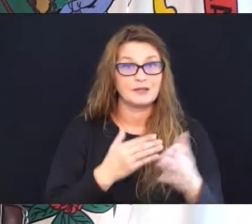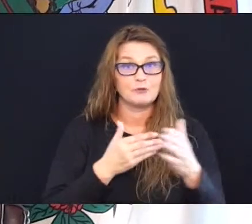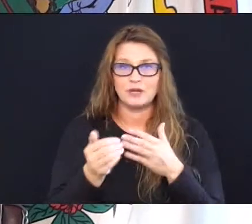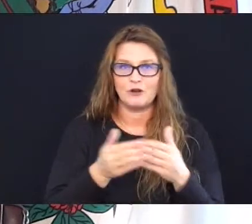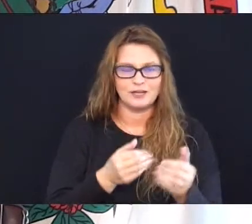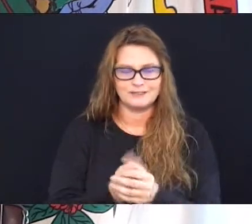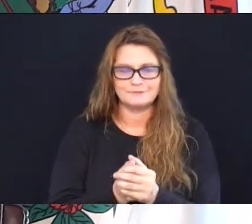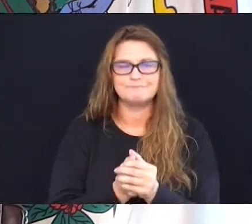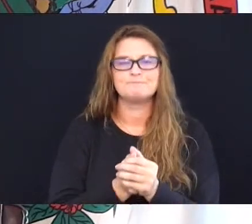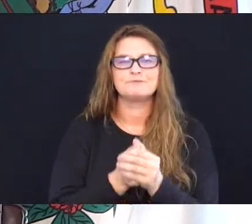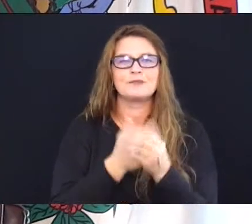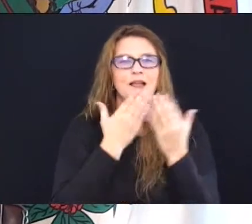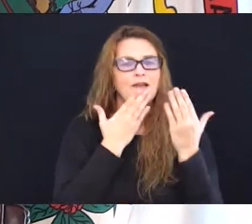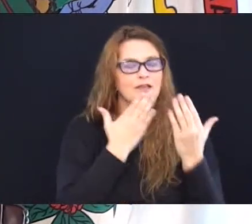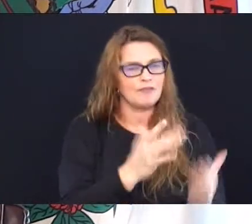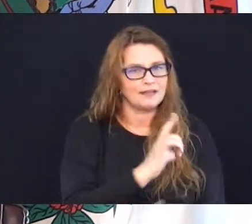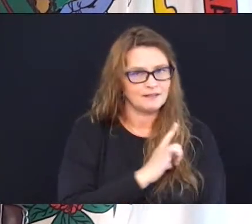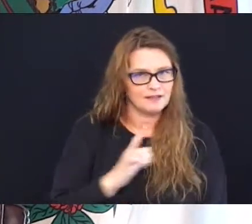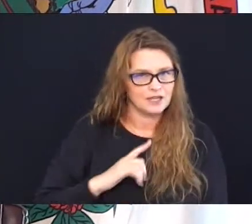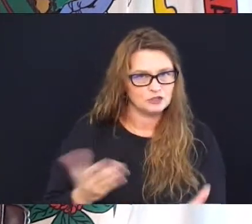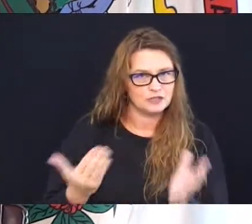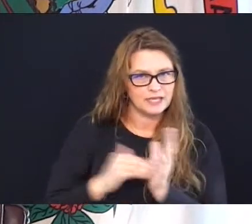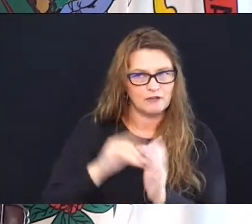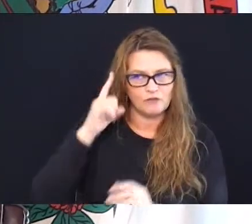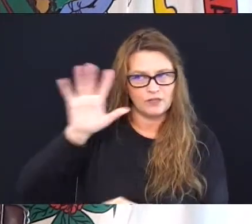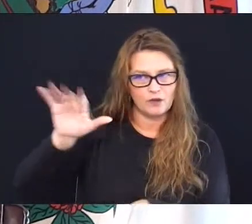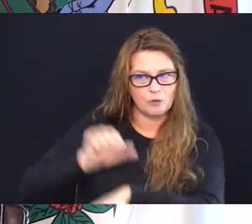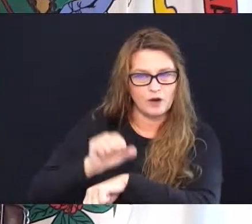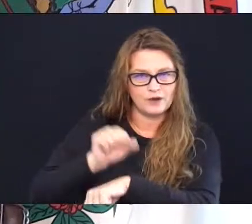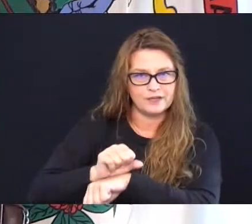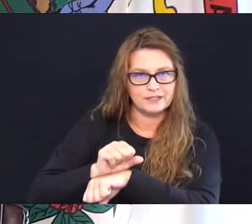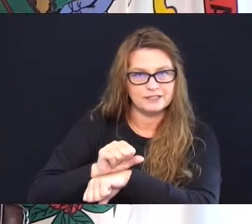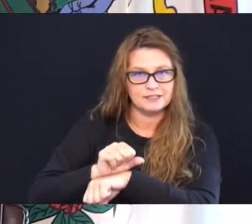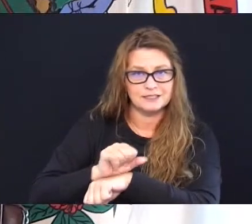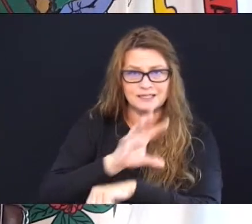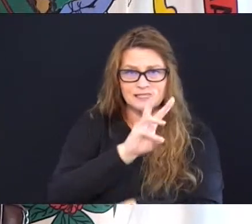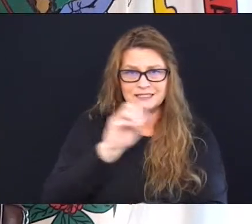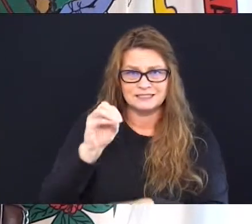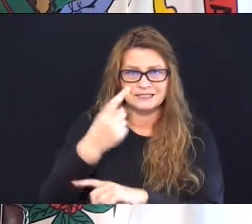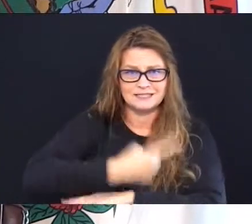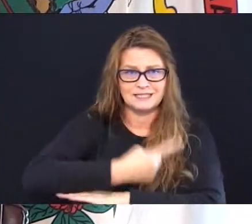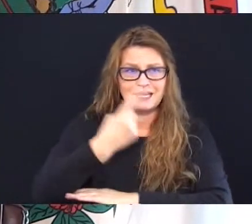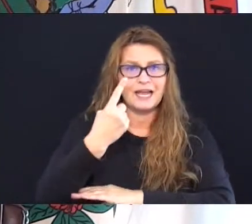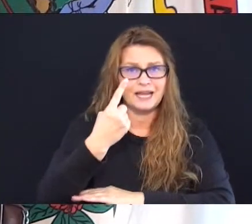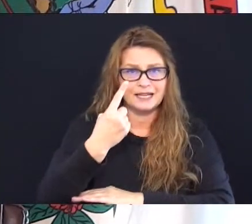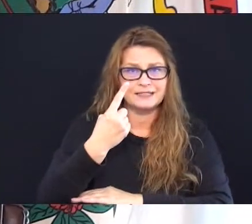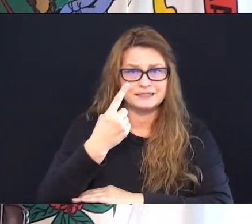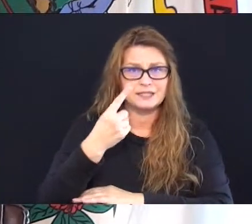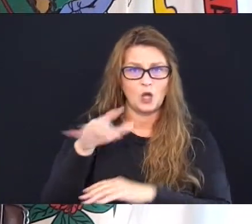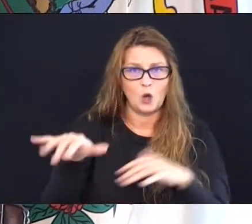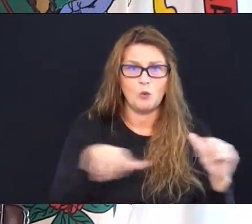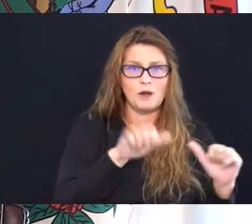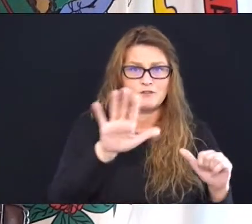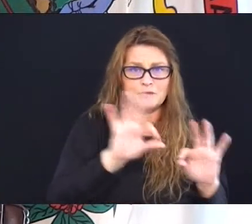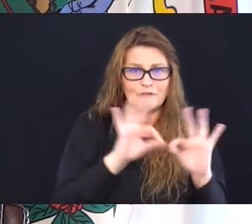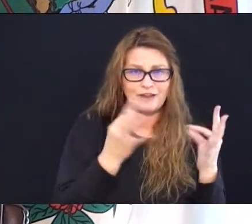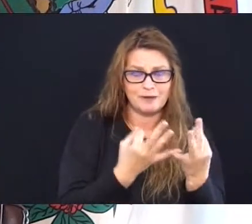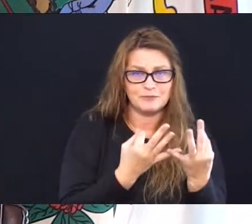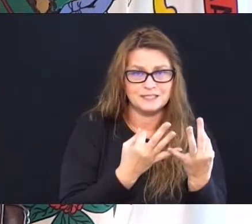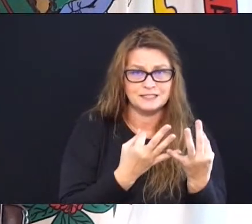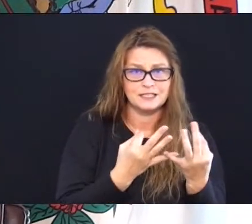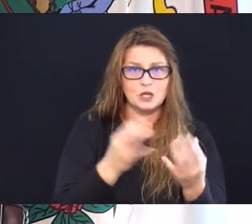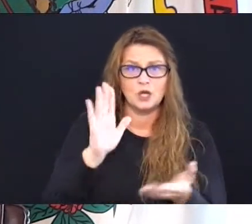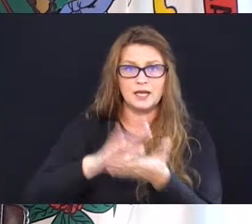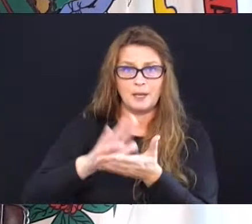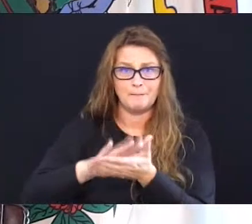Nevertheless, I thank the legislature again for all their hard work. They spent 60 days, a lot of those days, away from their families, and we should